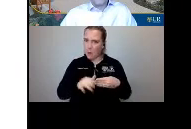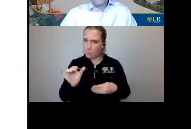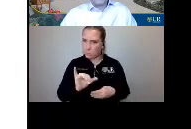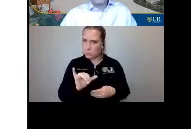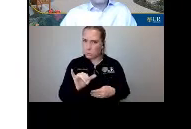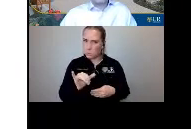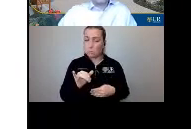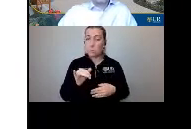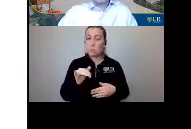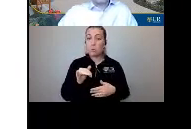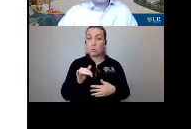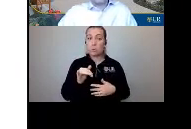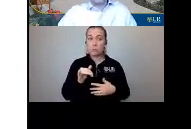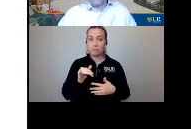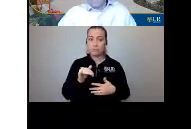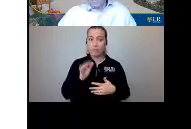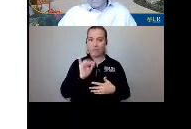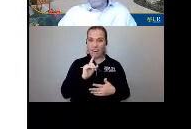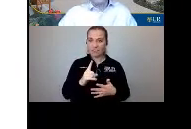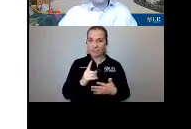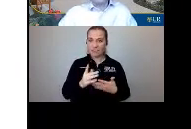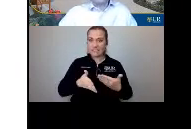modifiable behavior, it is the #1